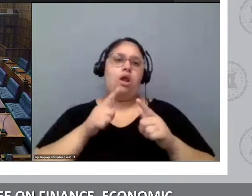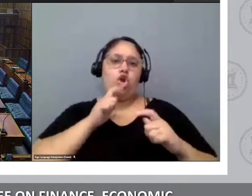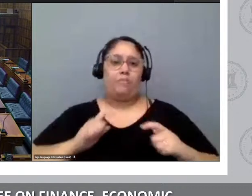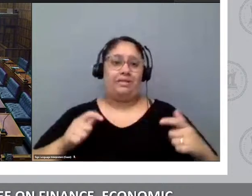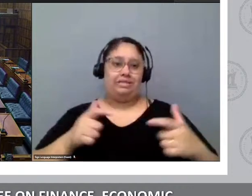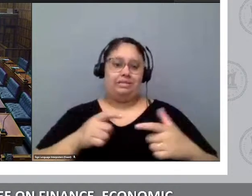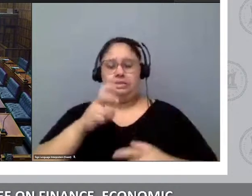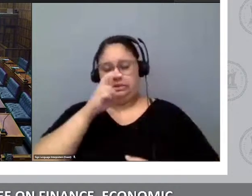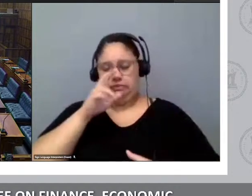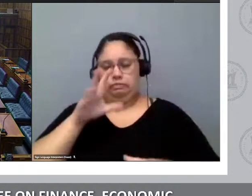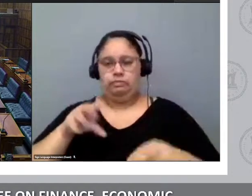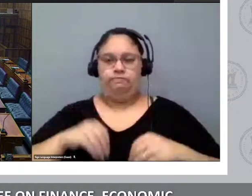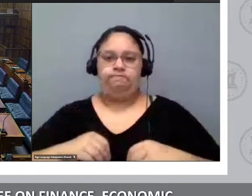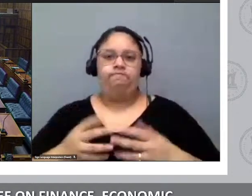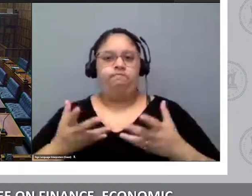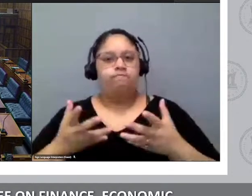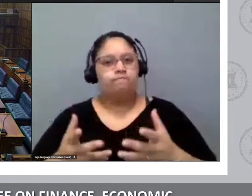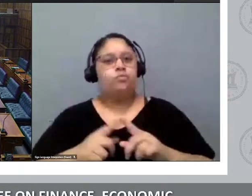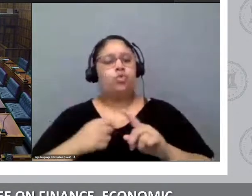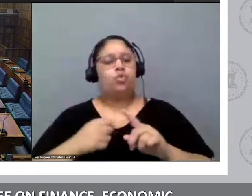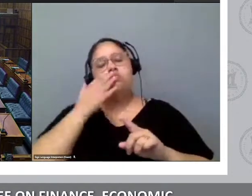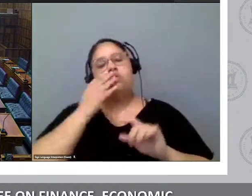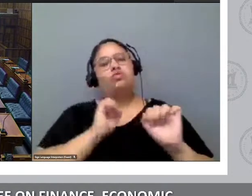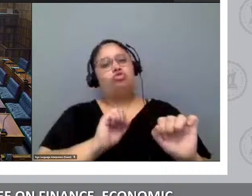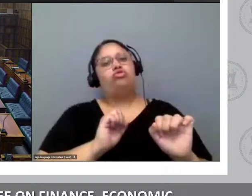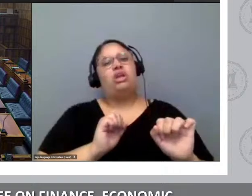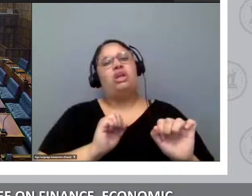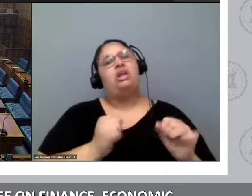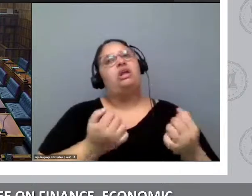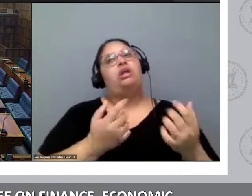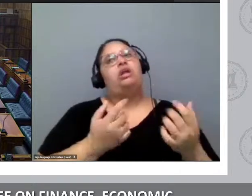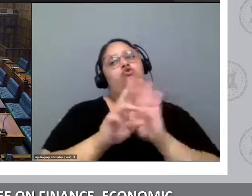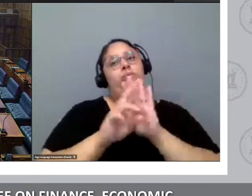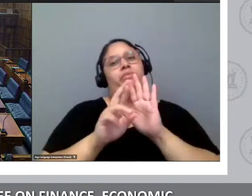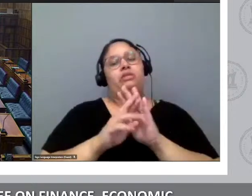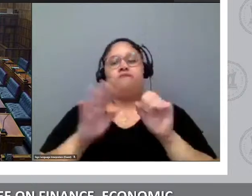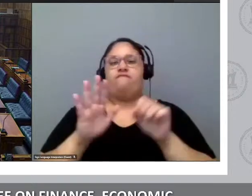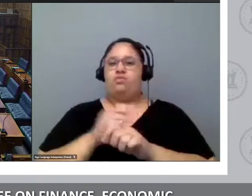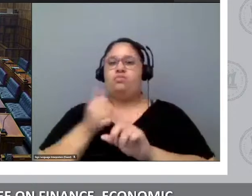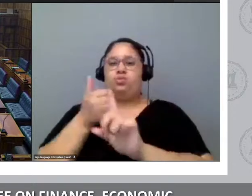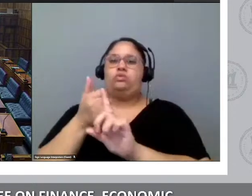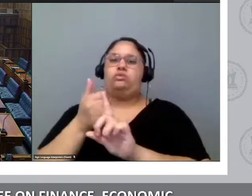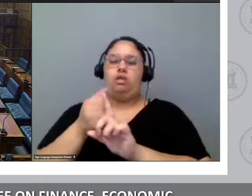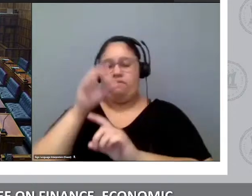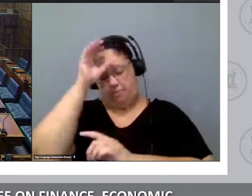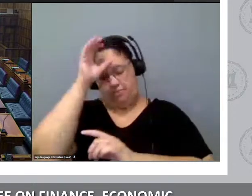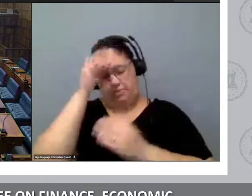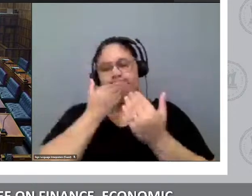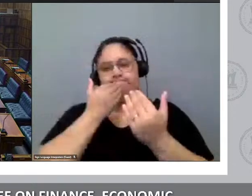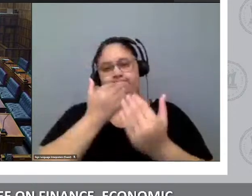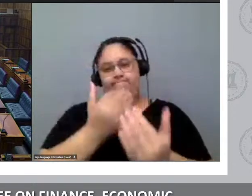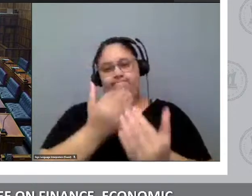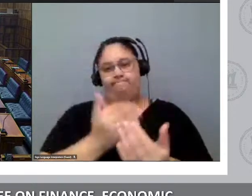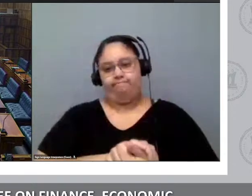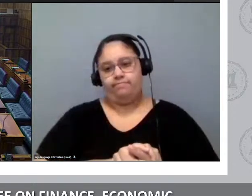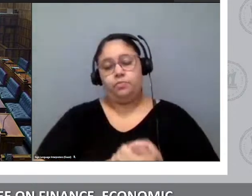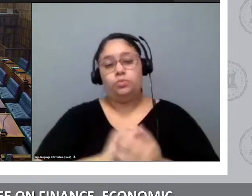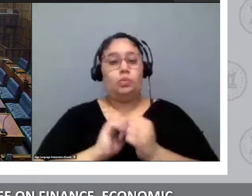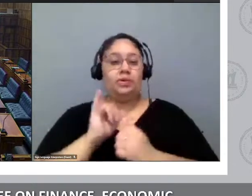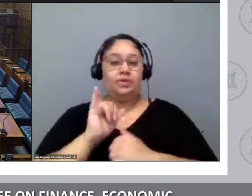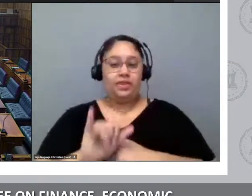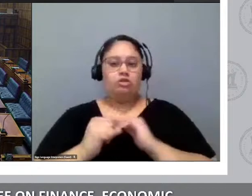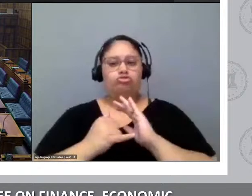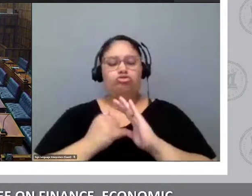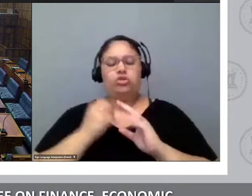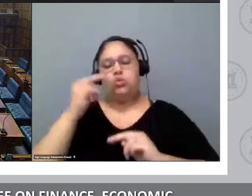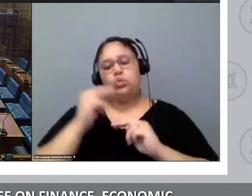seriously so um we know that she's also ay represented today by yourself Captain thank you um with that just a